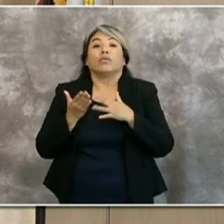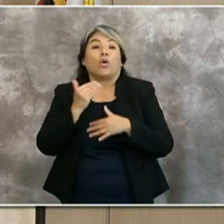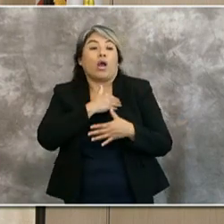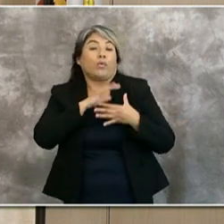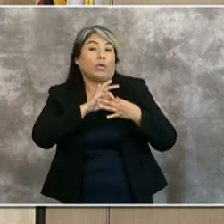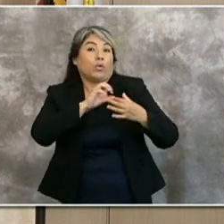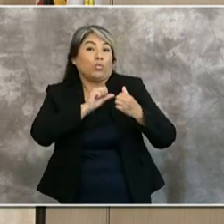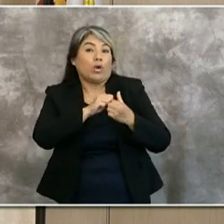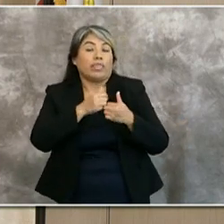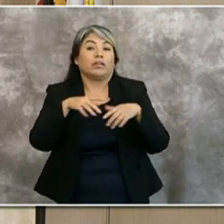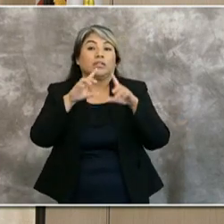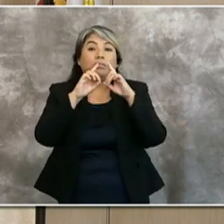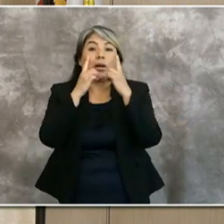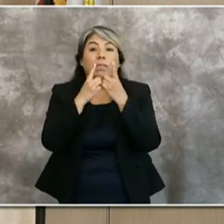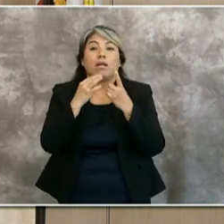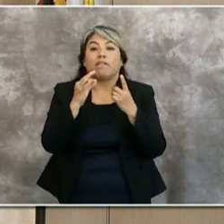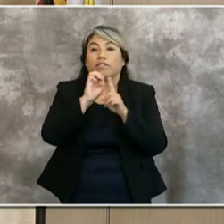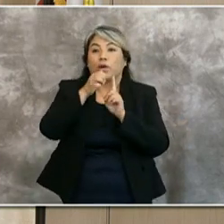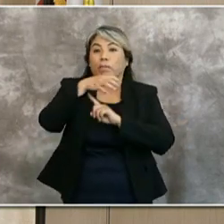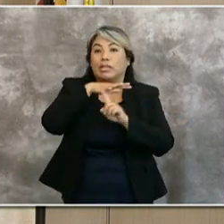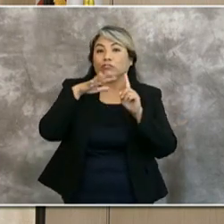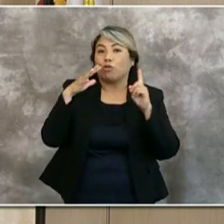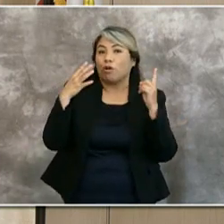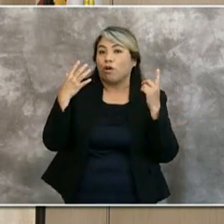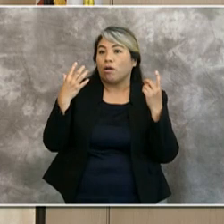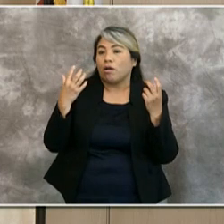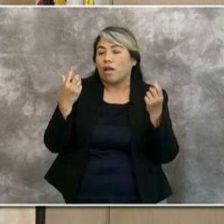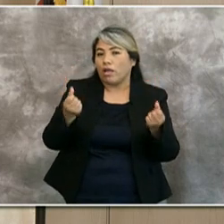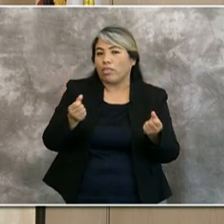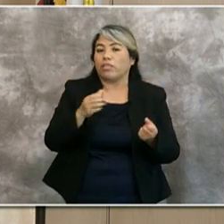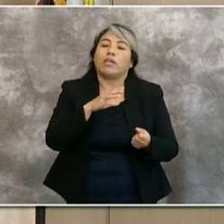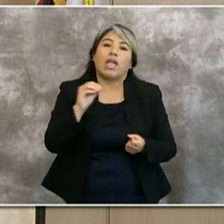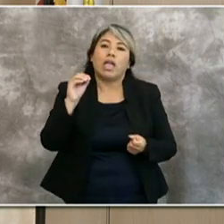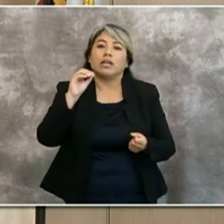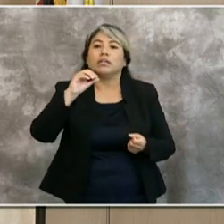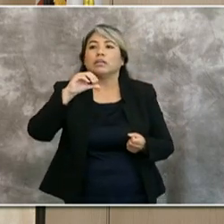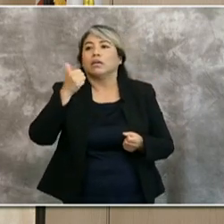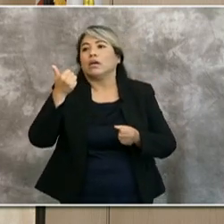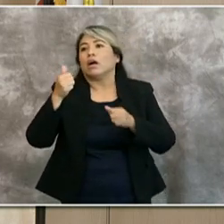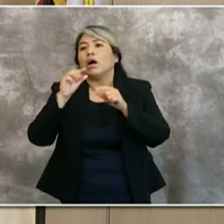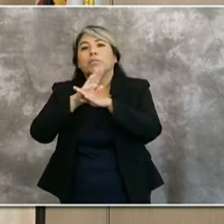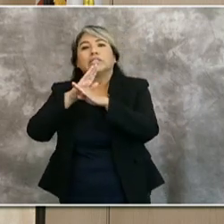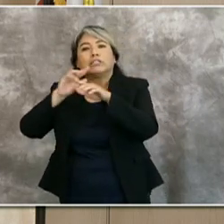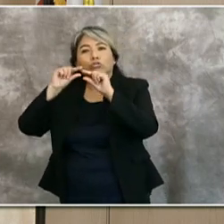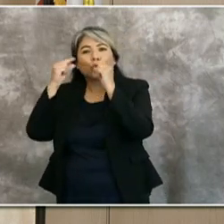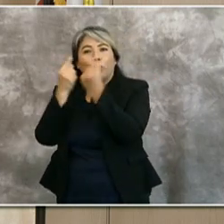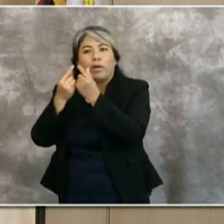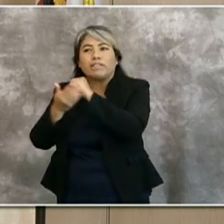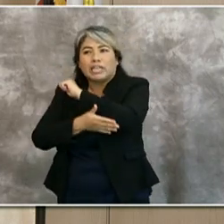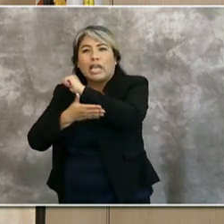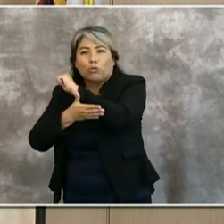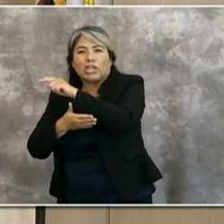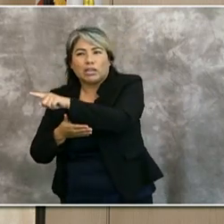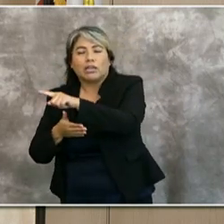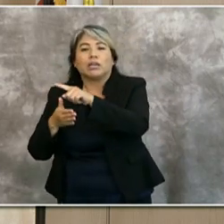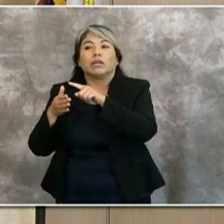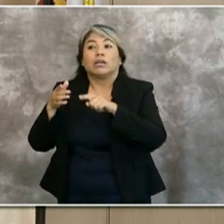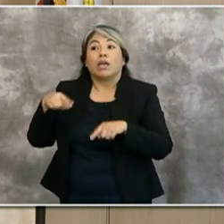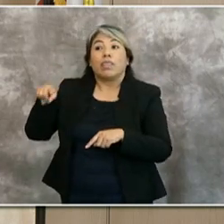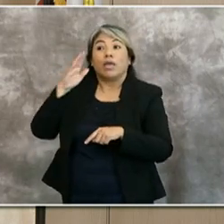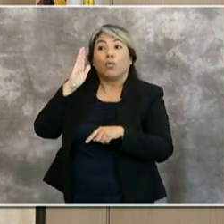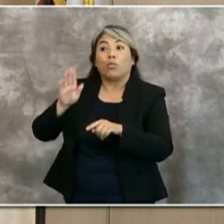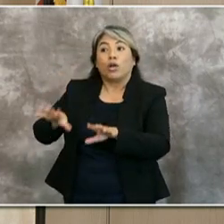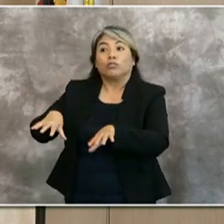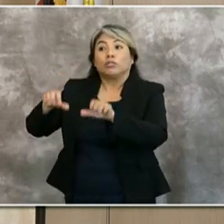with the Department of Environmental Health in the Luge business group of the county, they would take